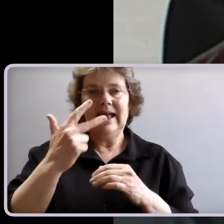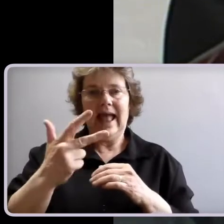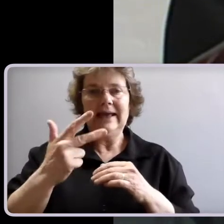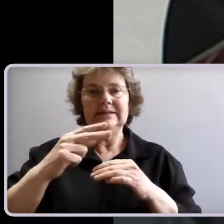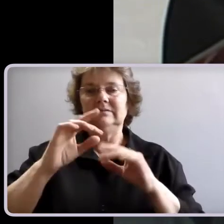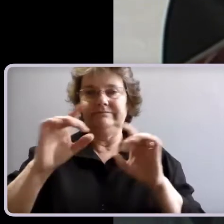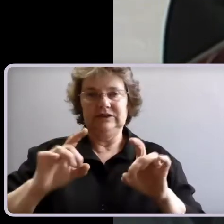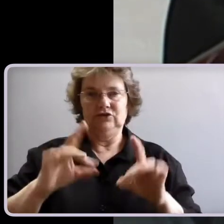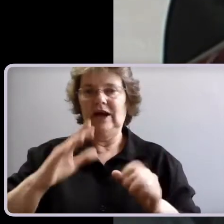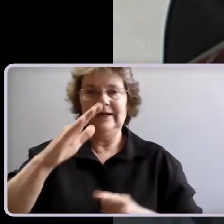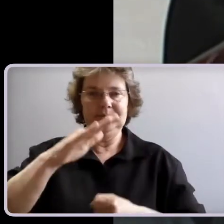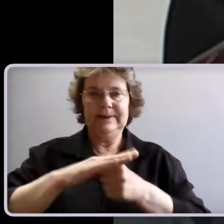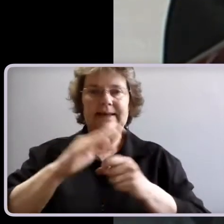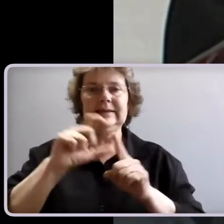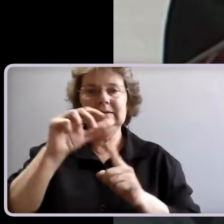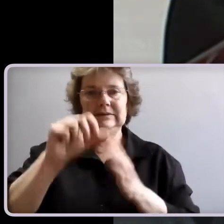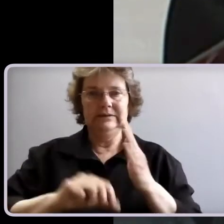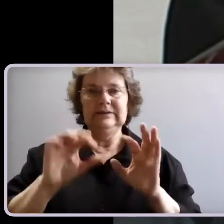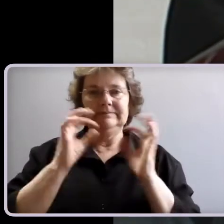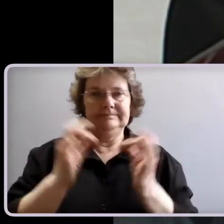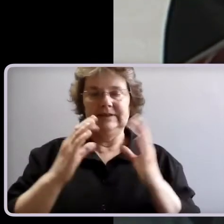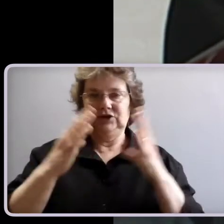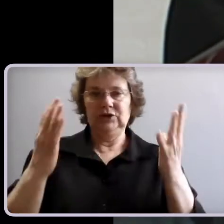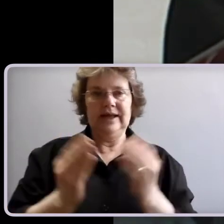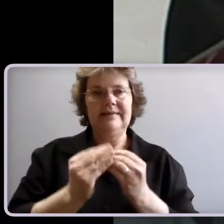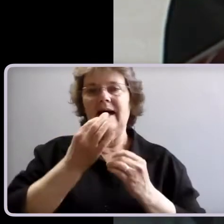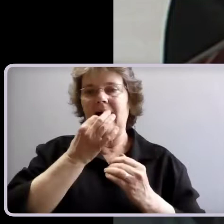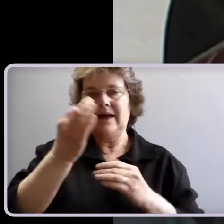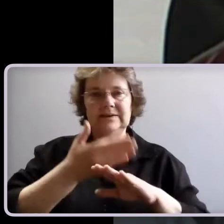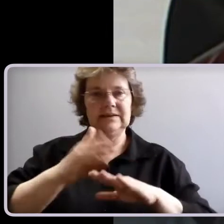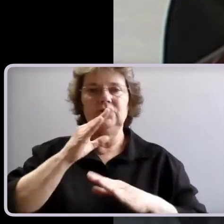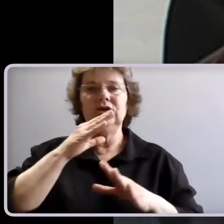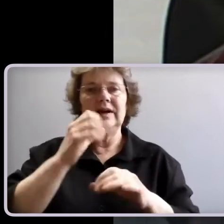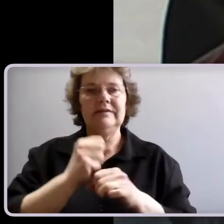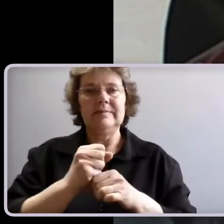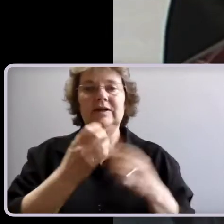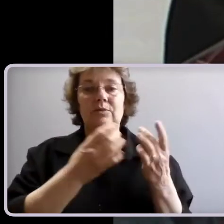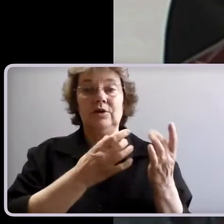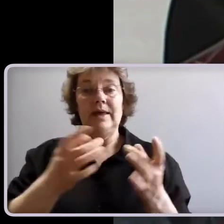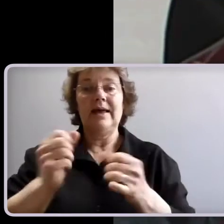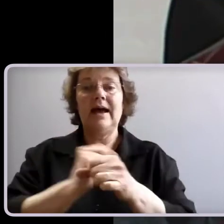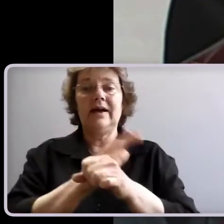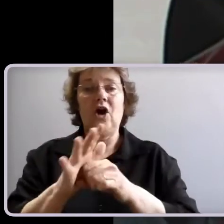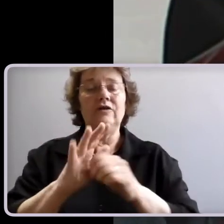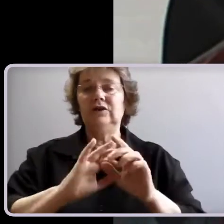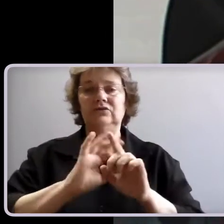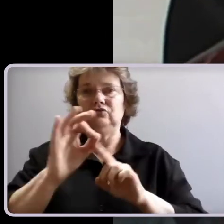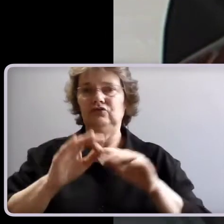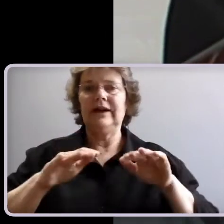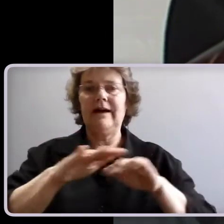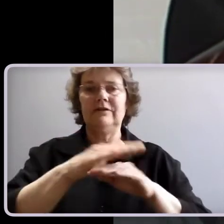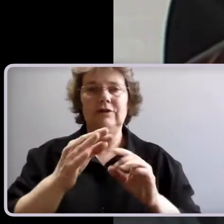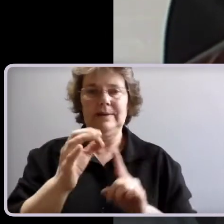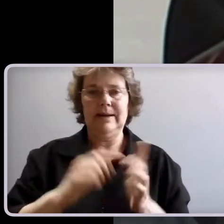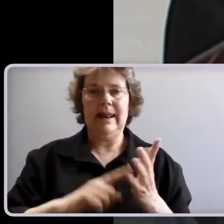came together to ask the new government to prepare what we called a COVID recovery plan. And this was something that